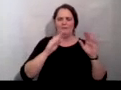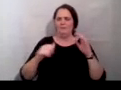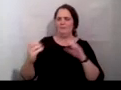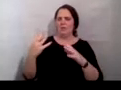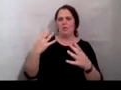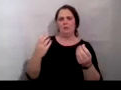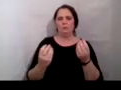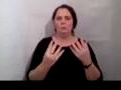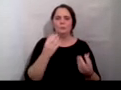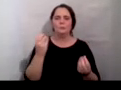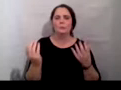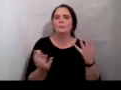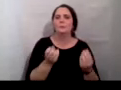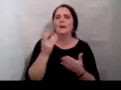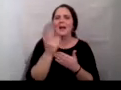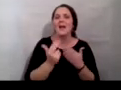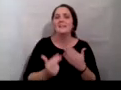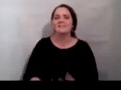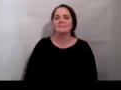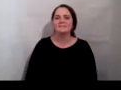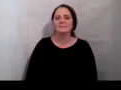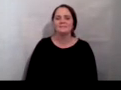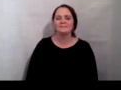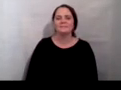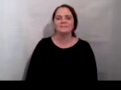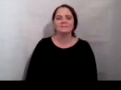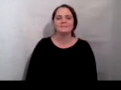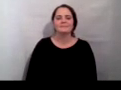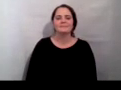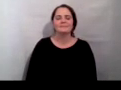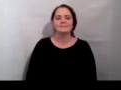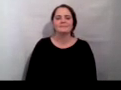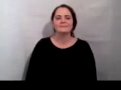and space as we look around the artwork.